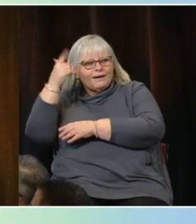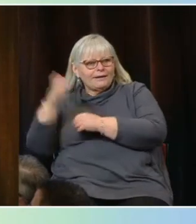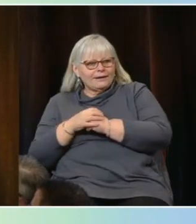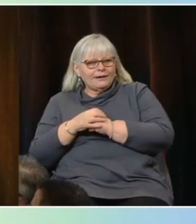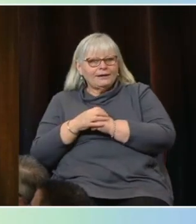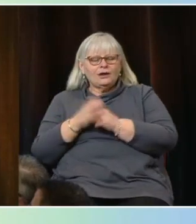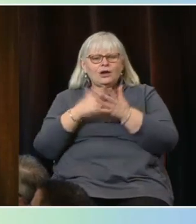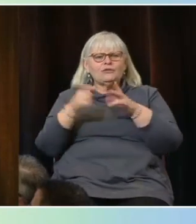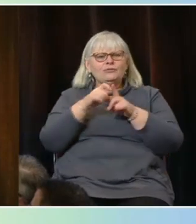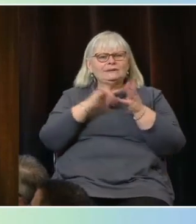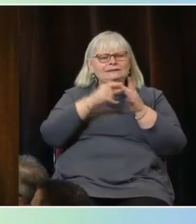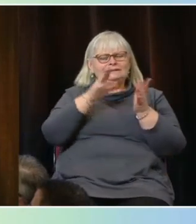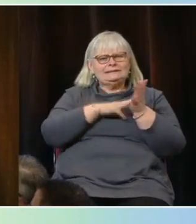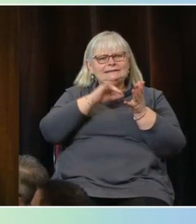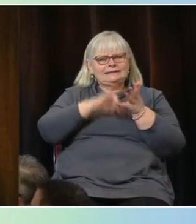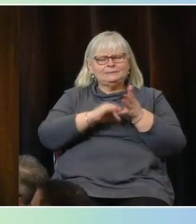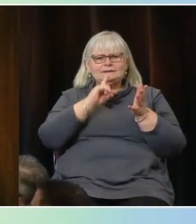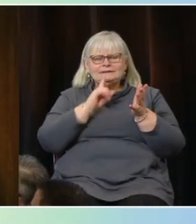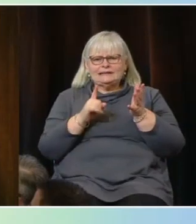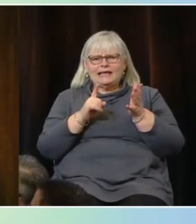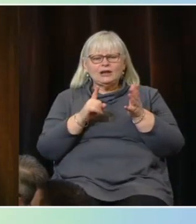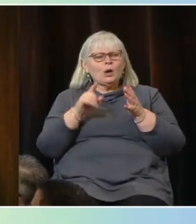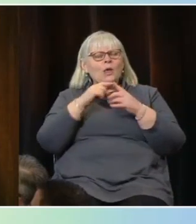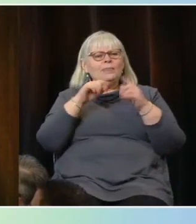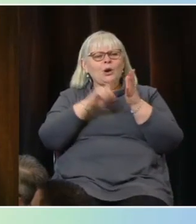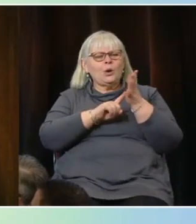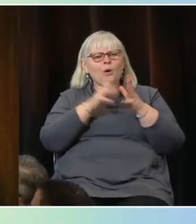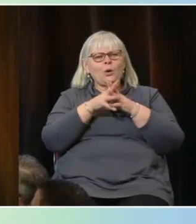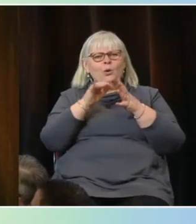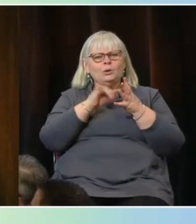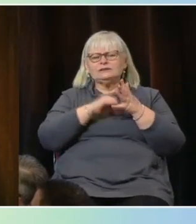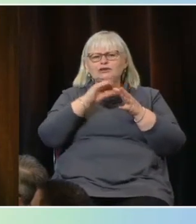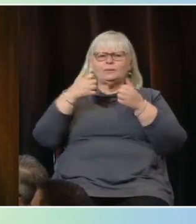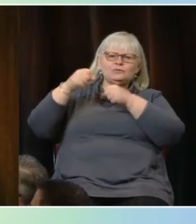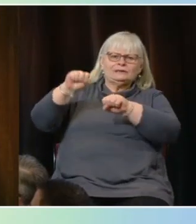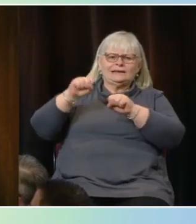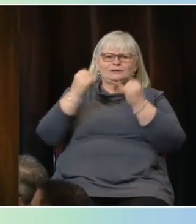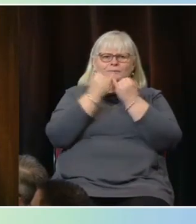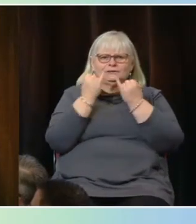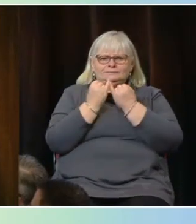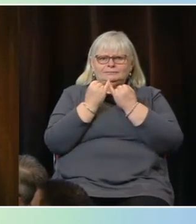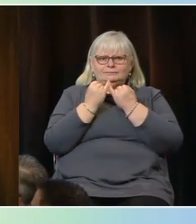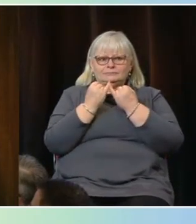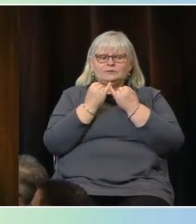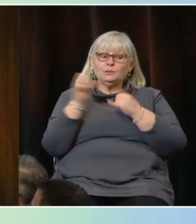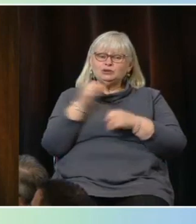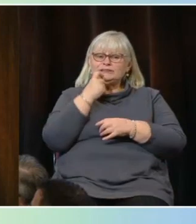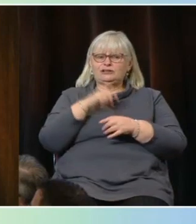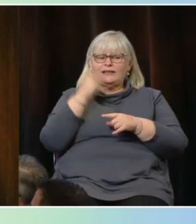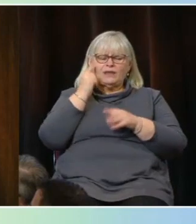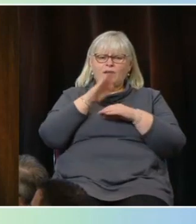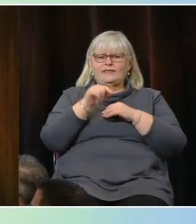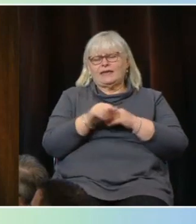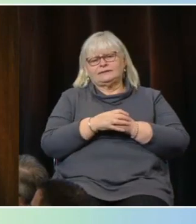Rod Sims has argued that the current emergent laws are failing to adequately protect competition his warning should prompt serious thought